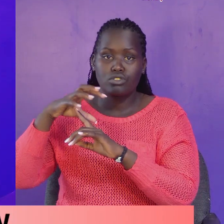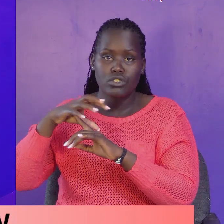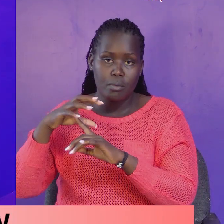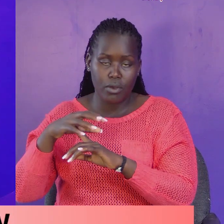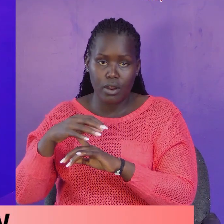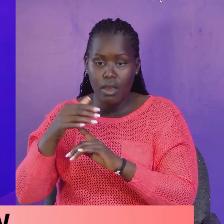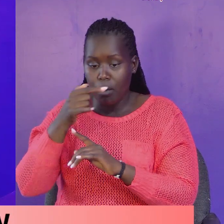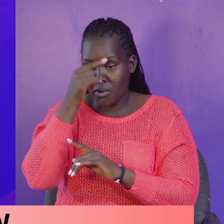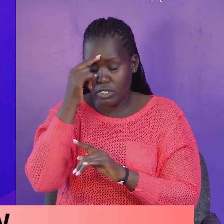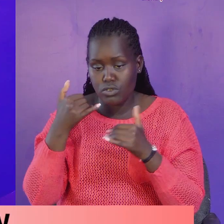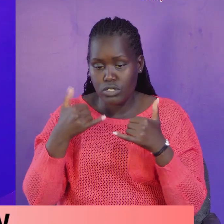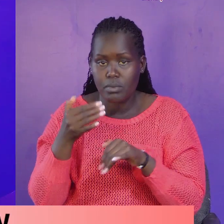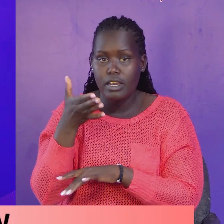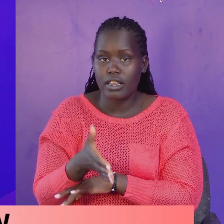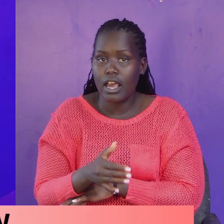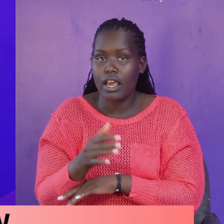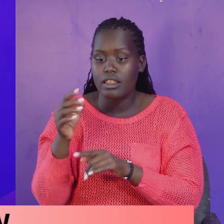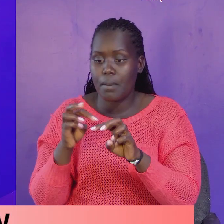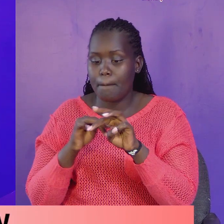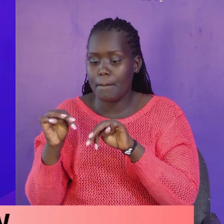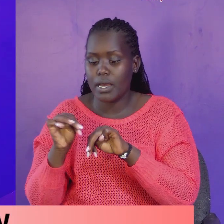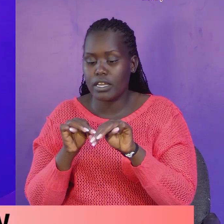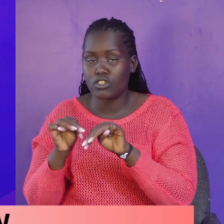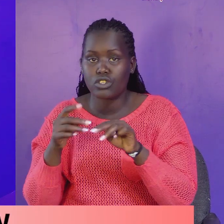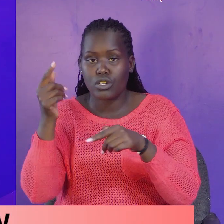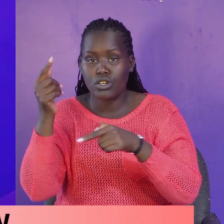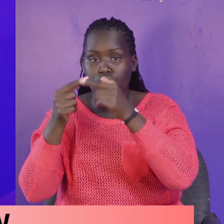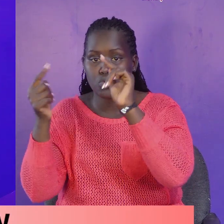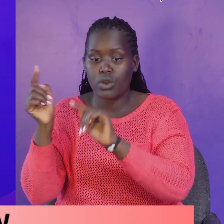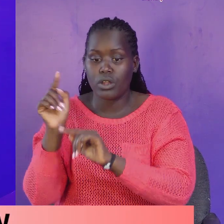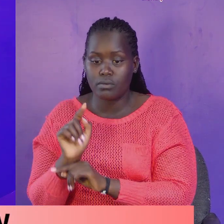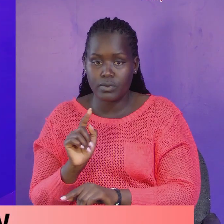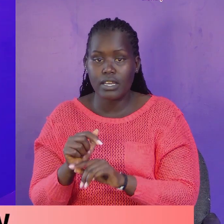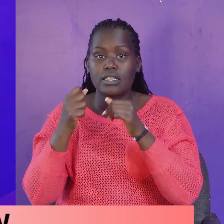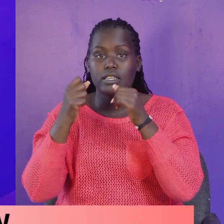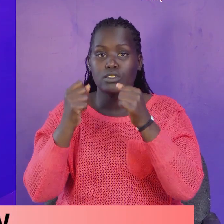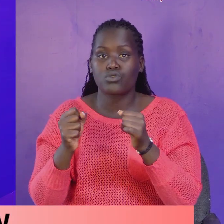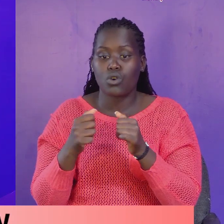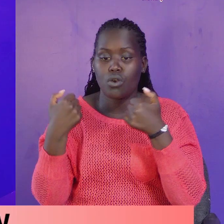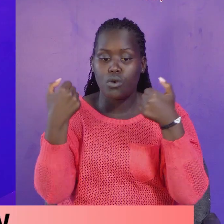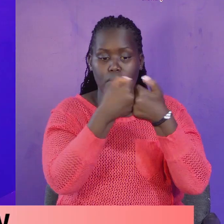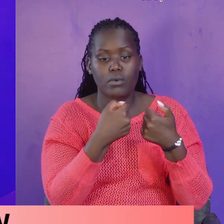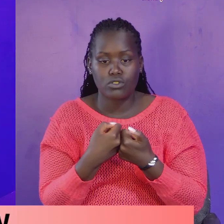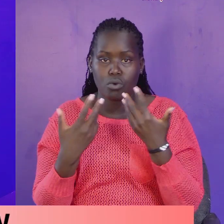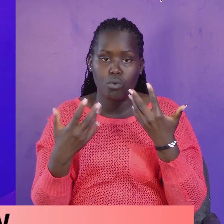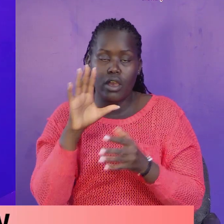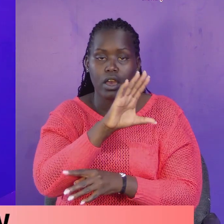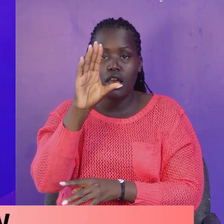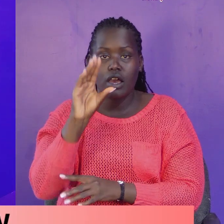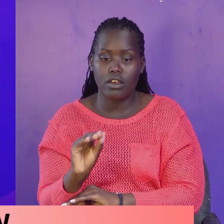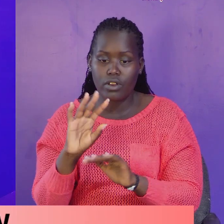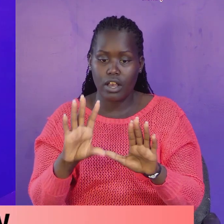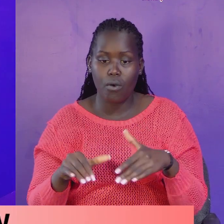backyard, and they managed to win it. So I see this is a strong competition in Africa, and they will give us a